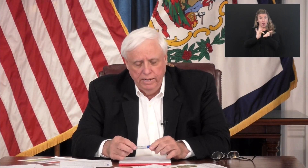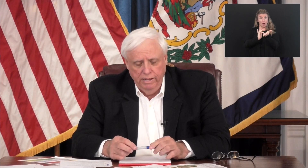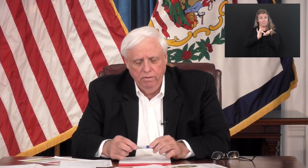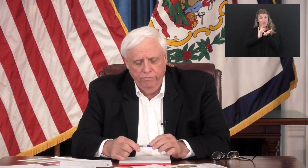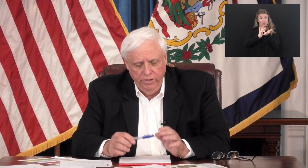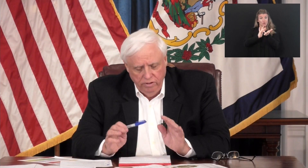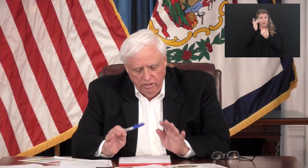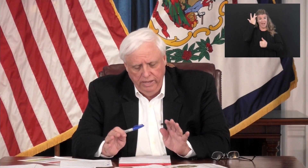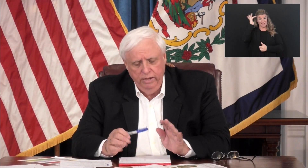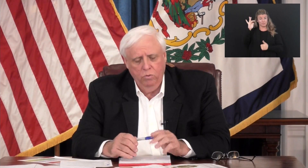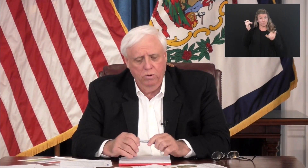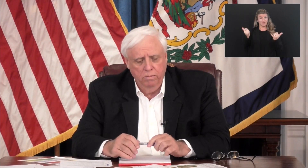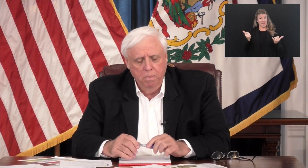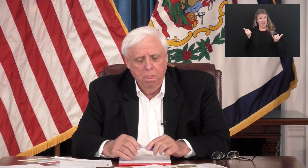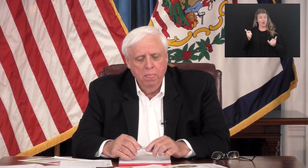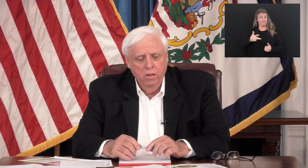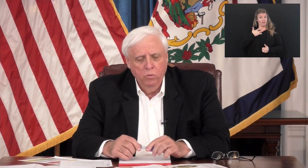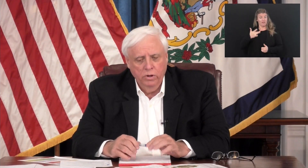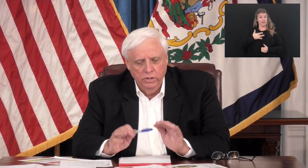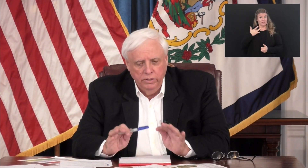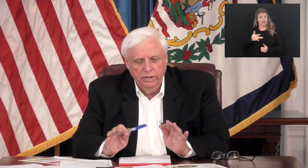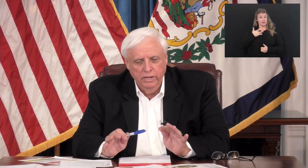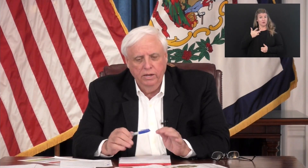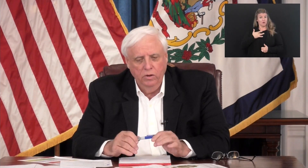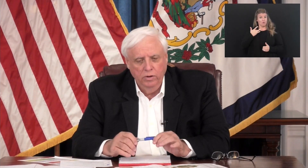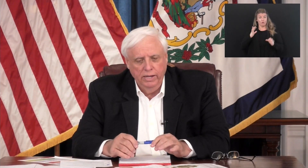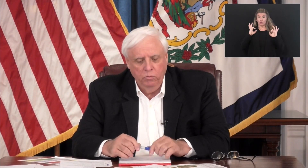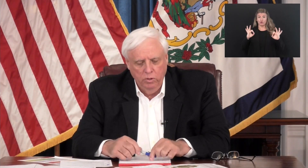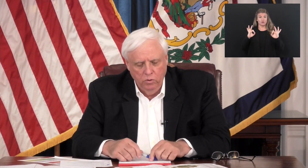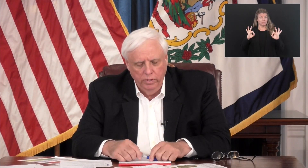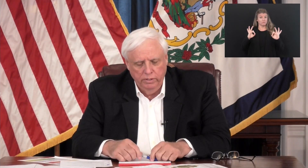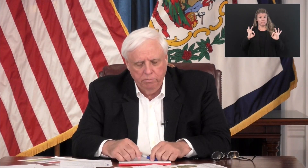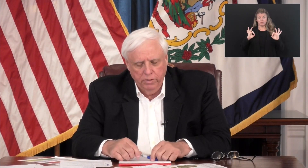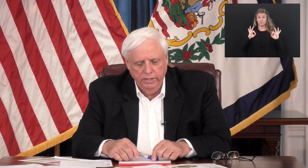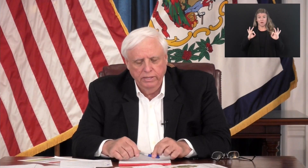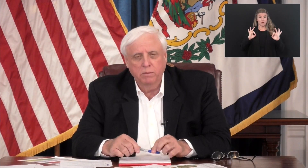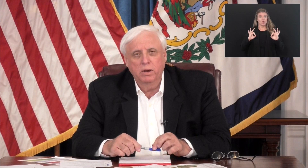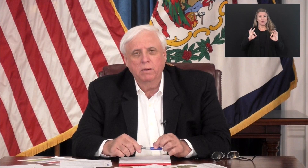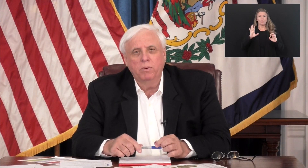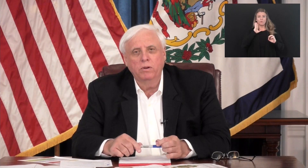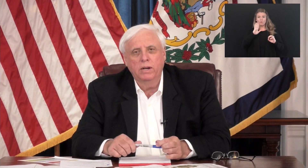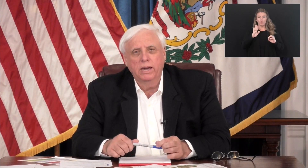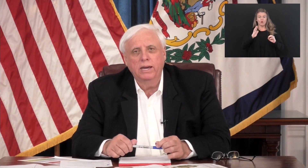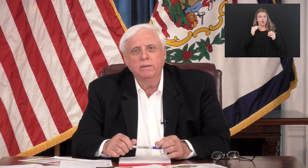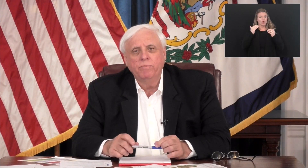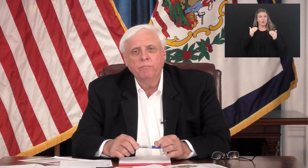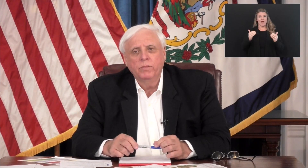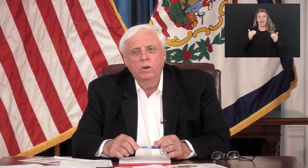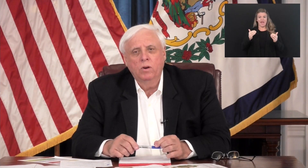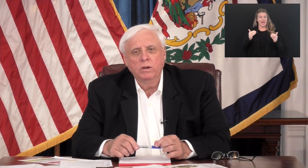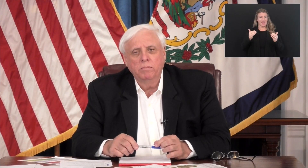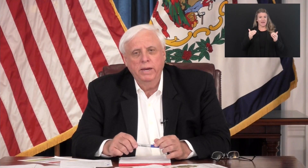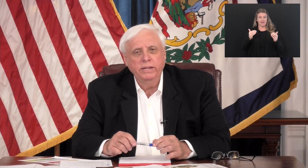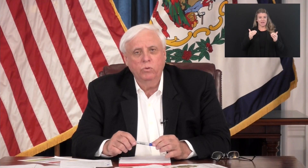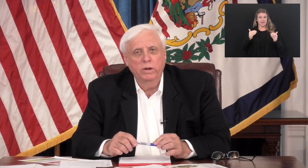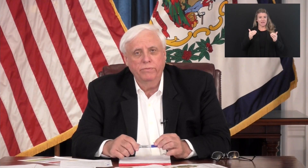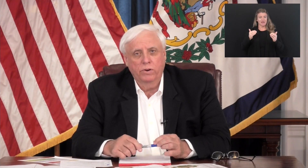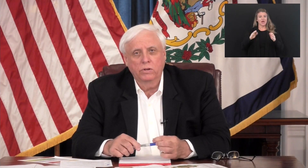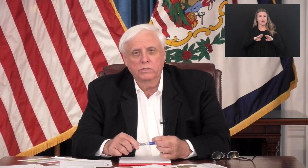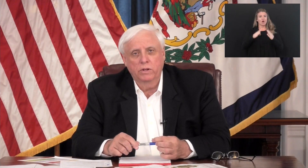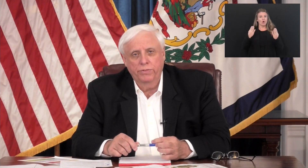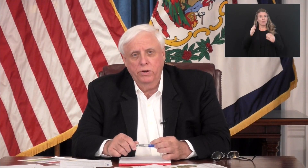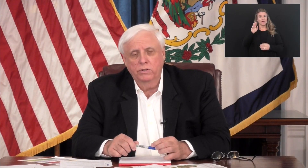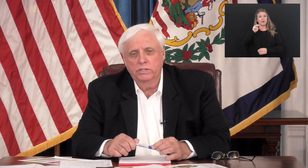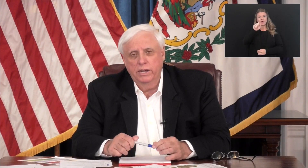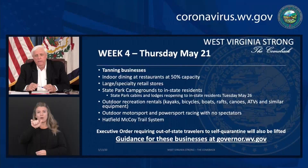experts now feel like we're good to go, and we're going to bring them up online on May